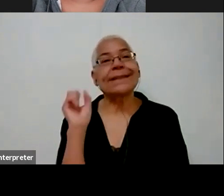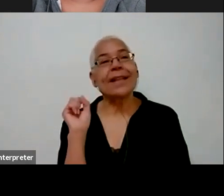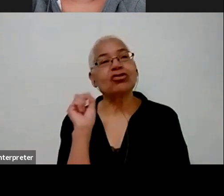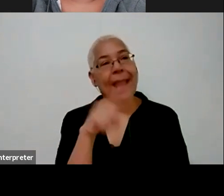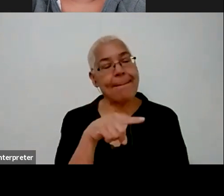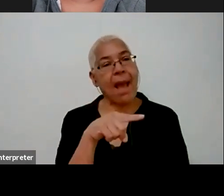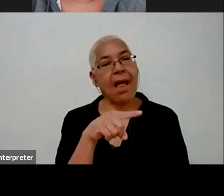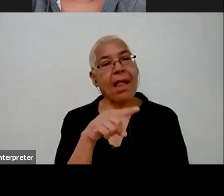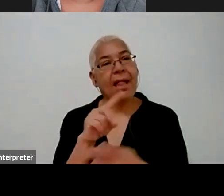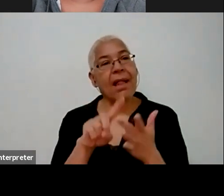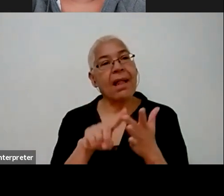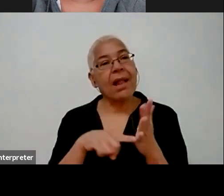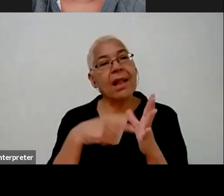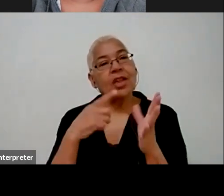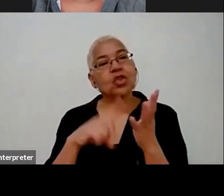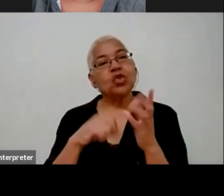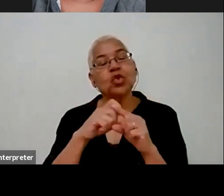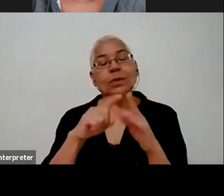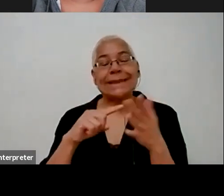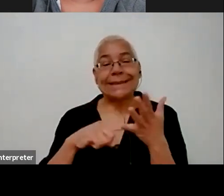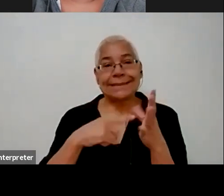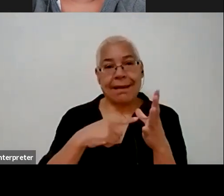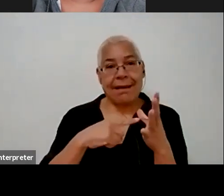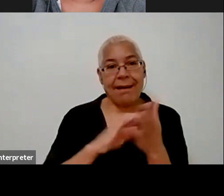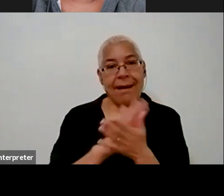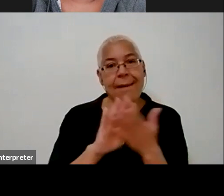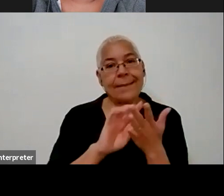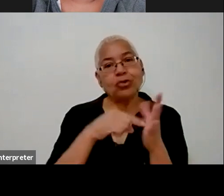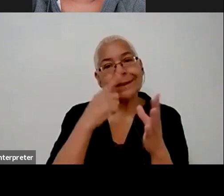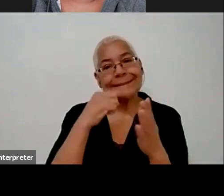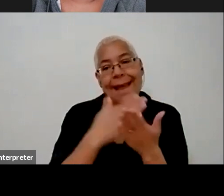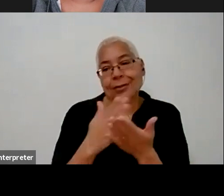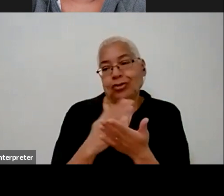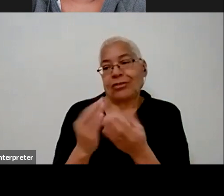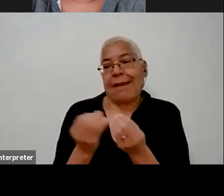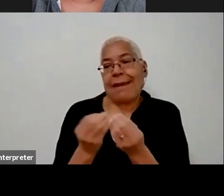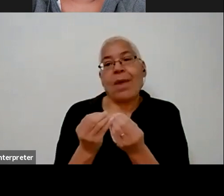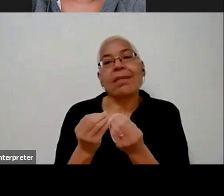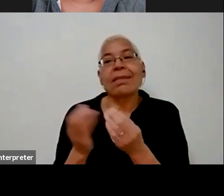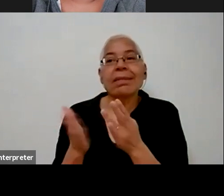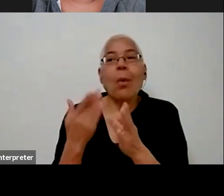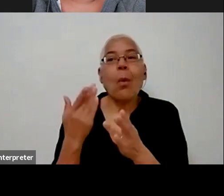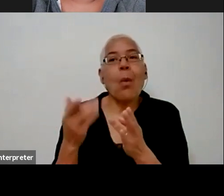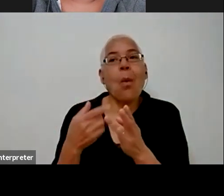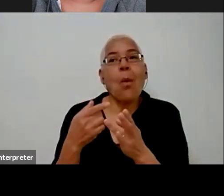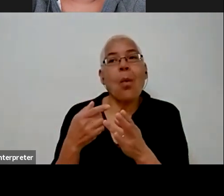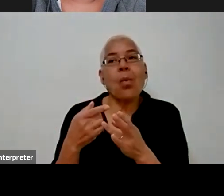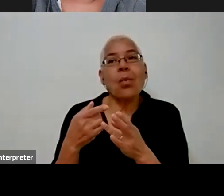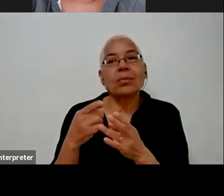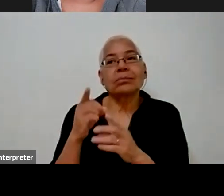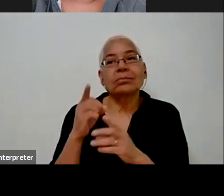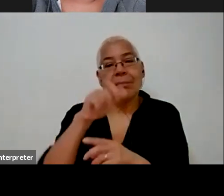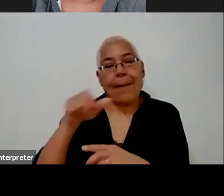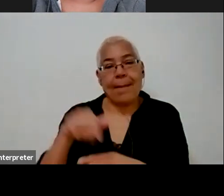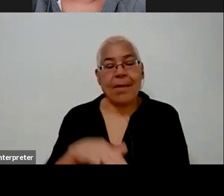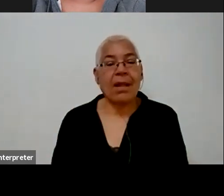stuff, slides, so that she will be able to share it with everyone here? I see